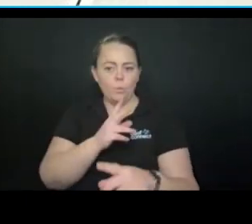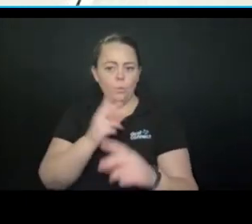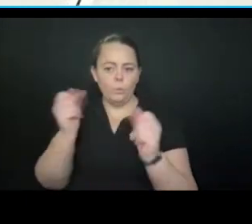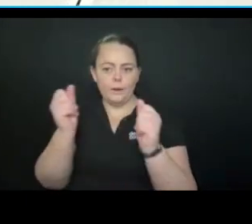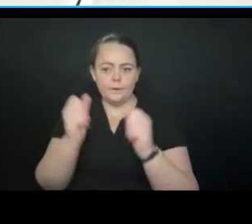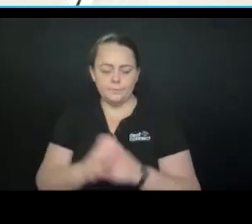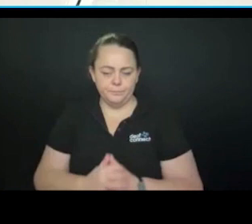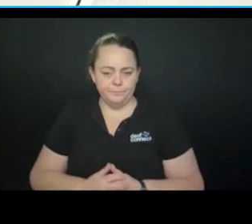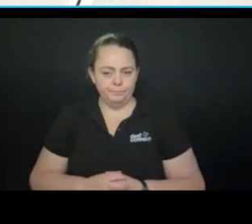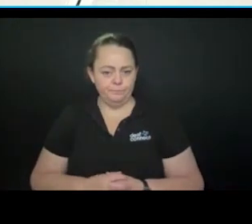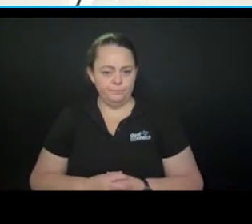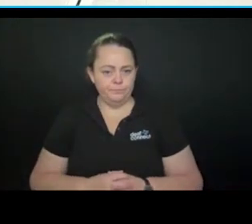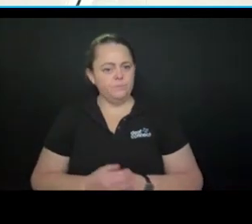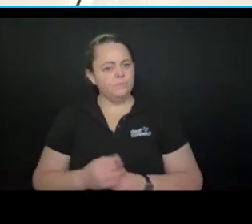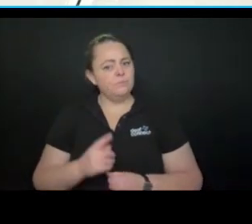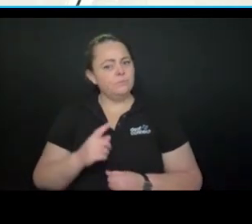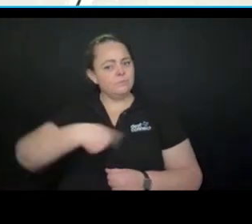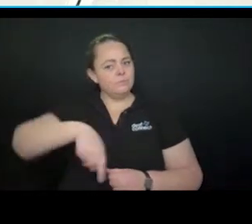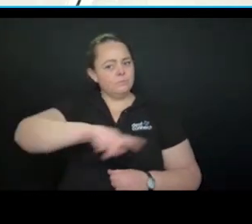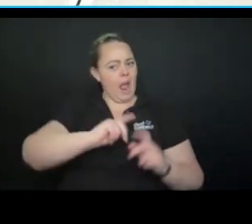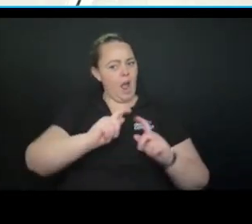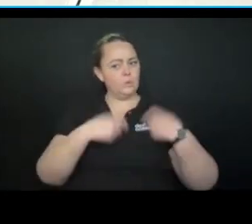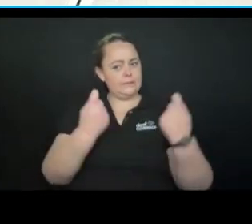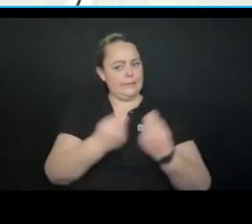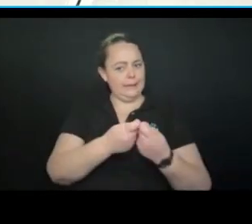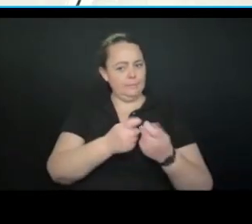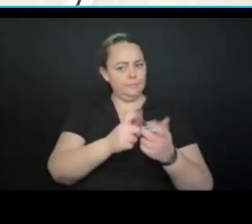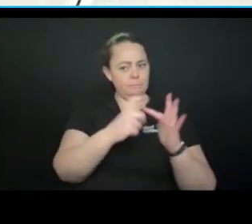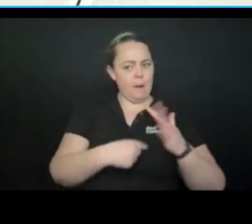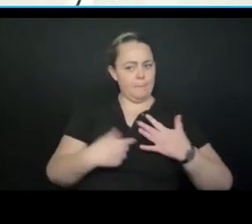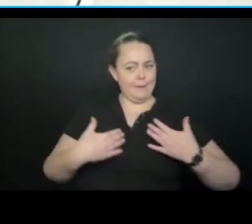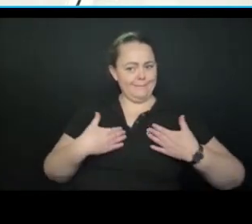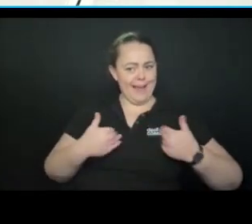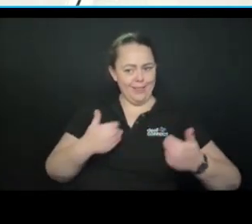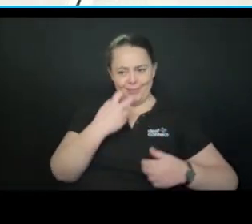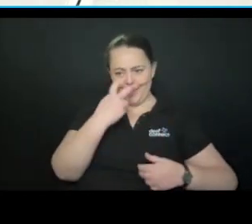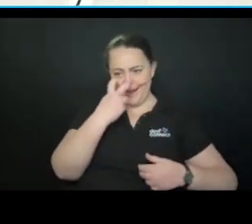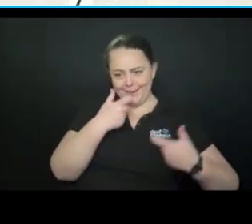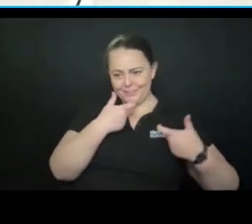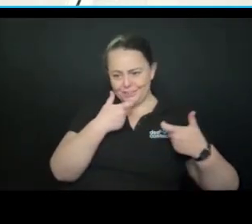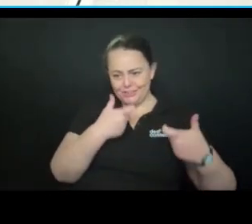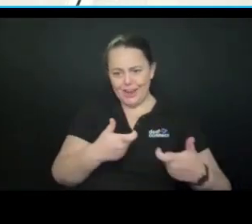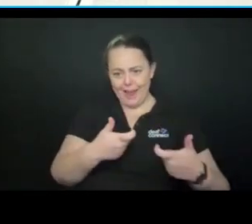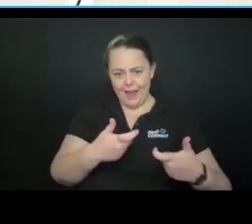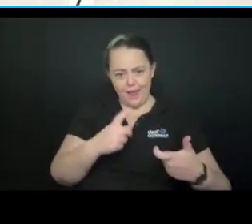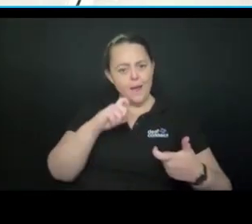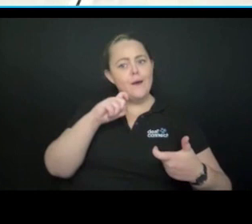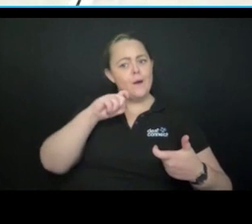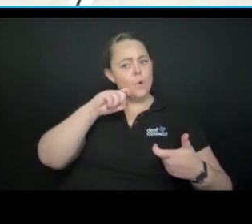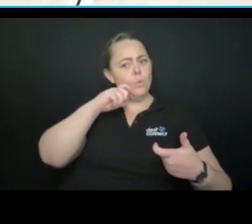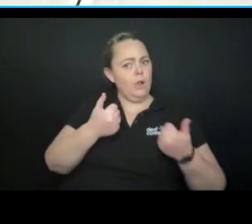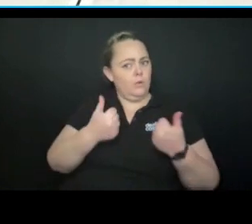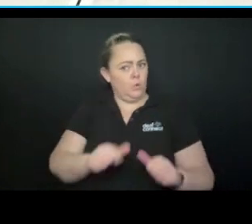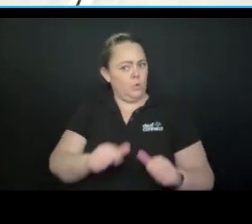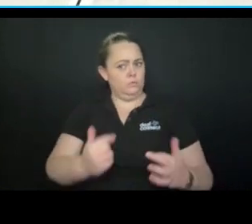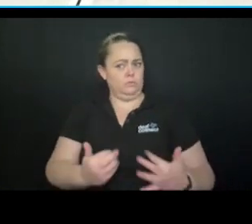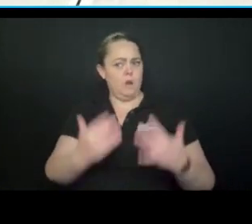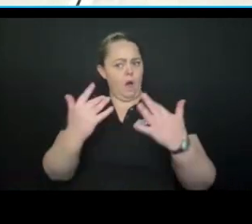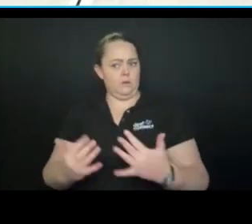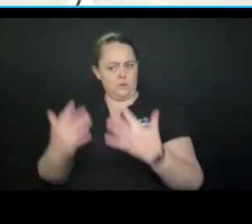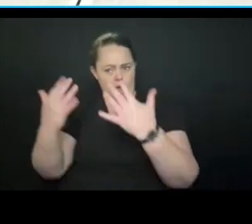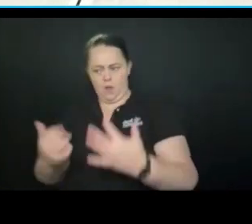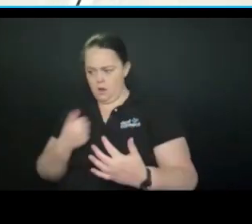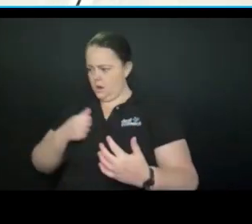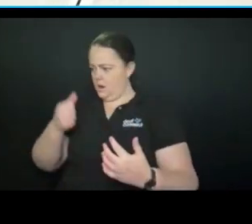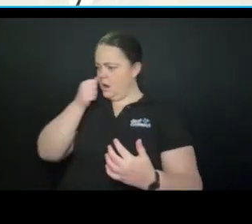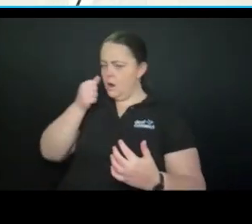use indicator data and risk profiling to inform our decisions for which services to prioritise for